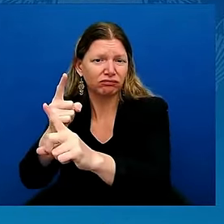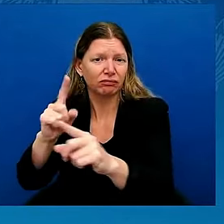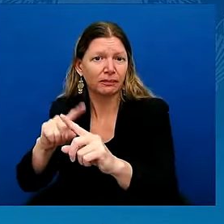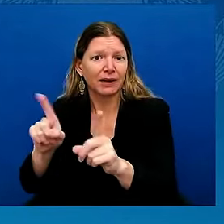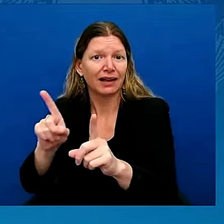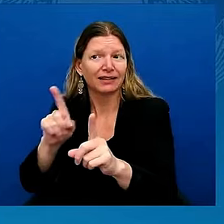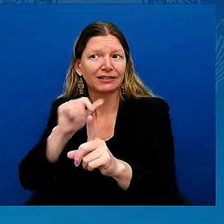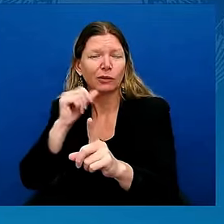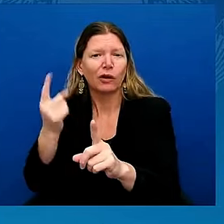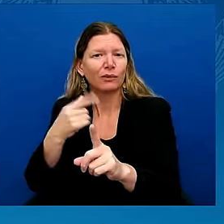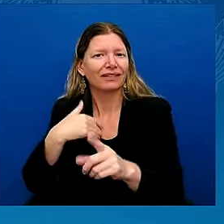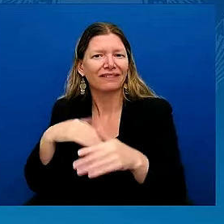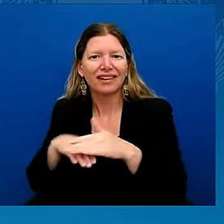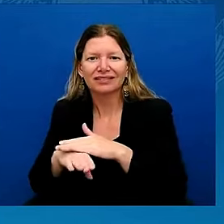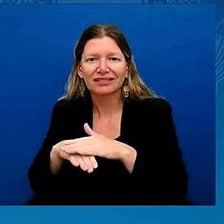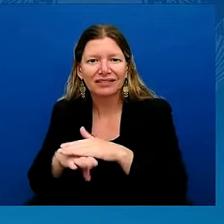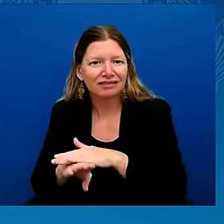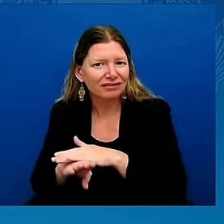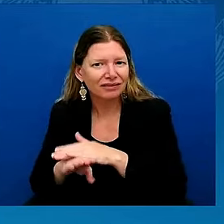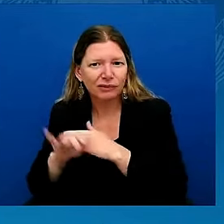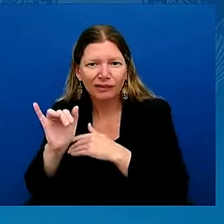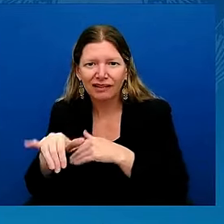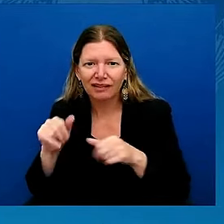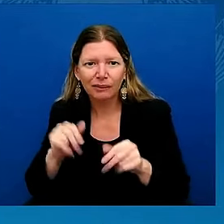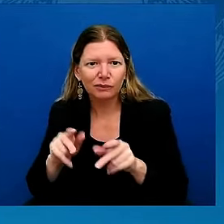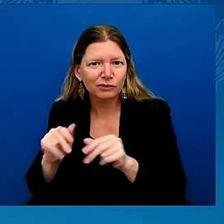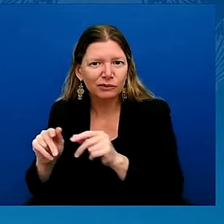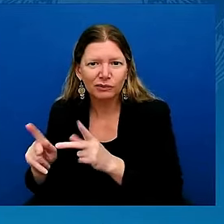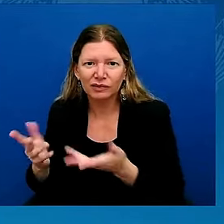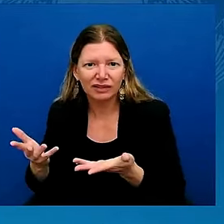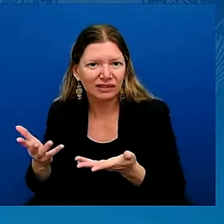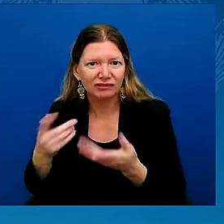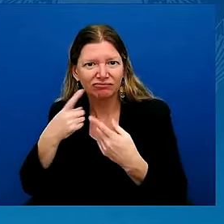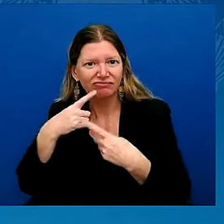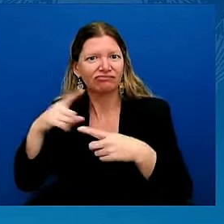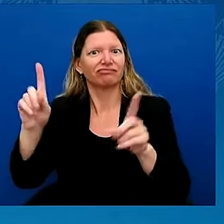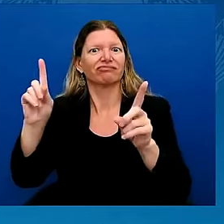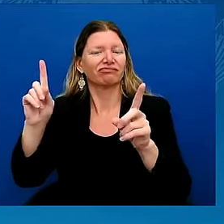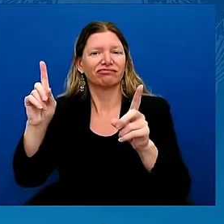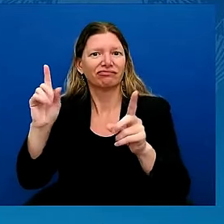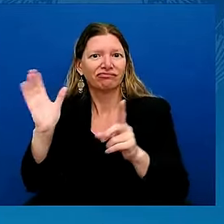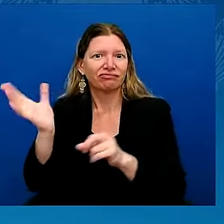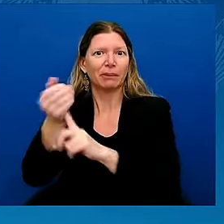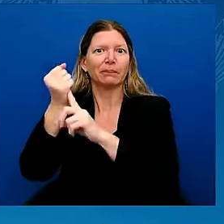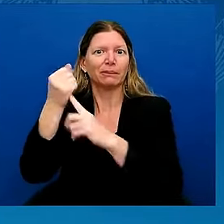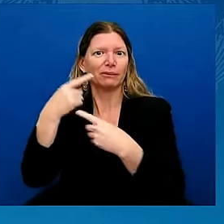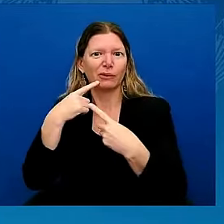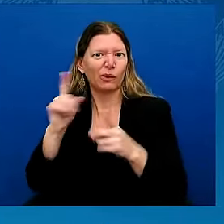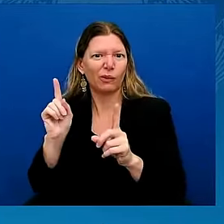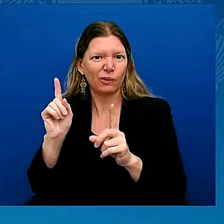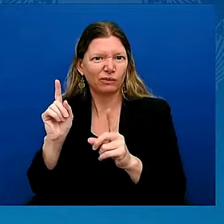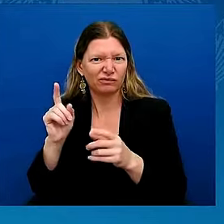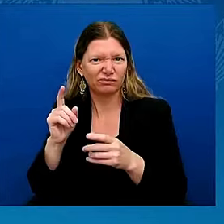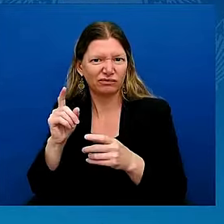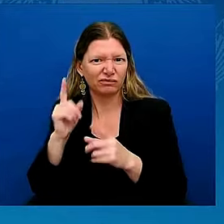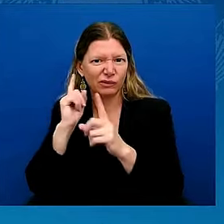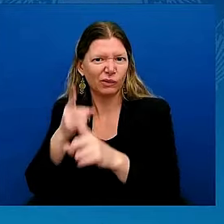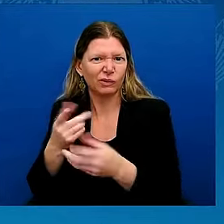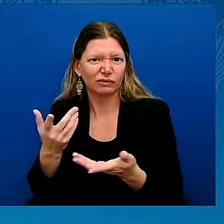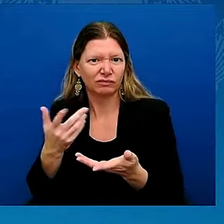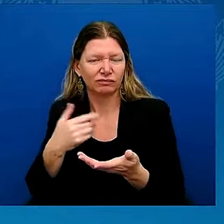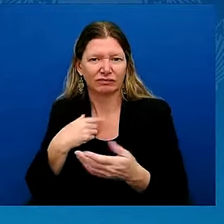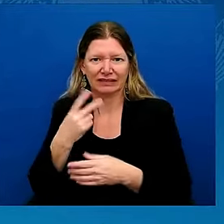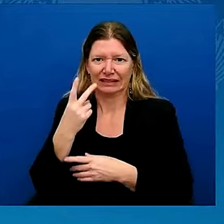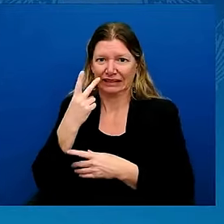opportunities to achieve and realize those goals. So I see an America where everyone has an opportunity